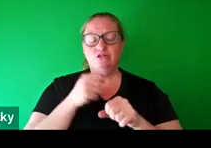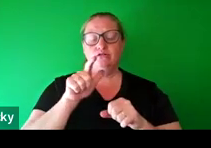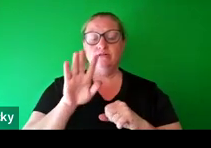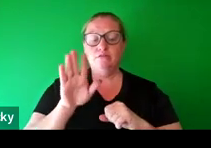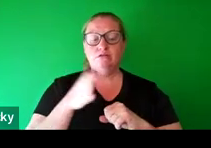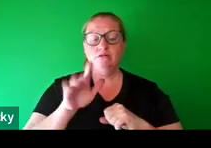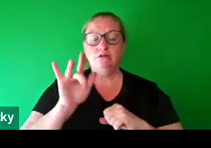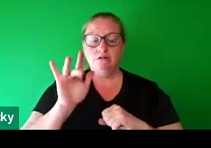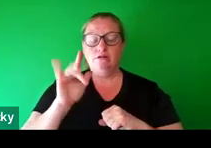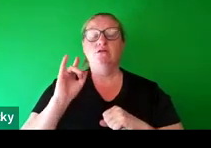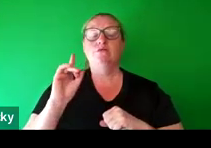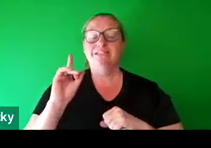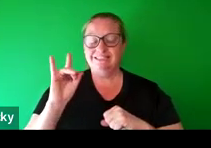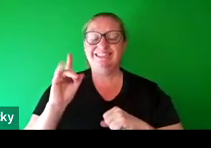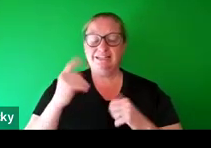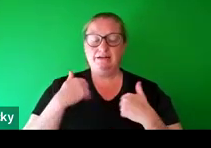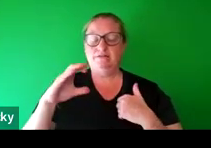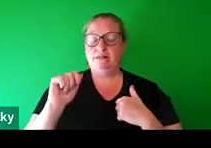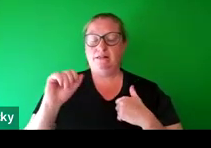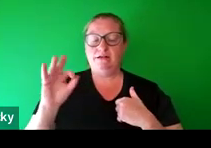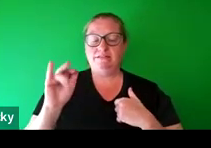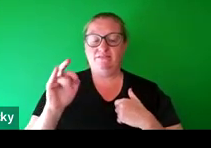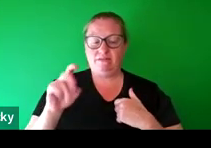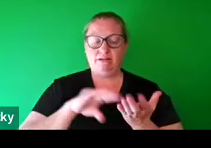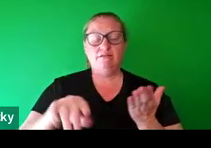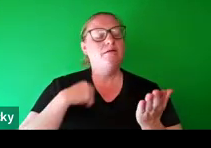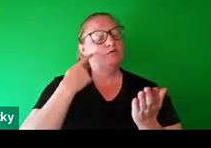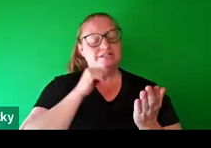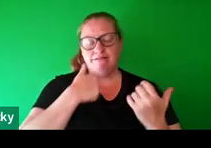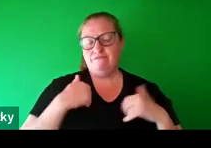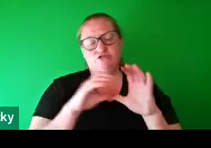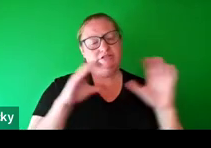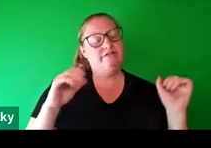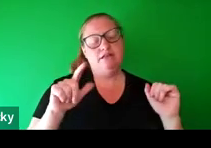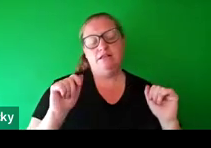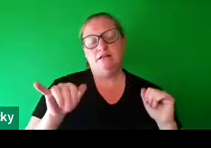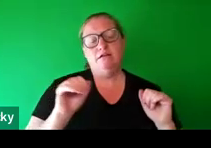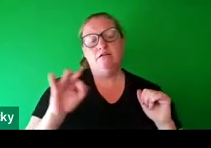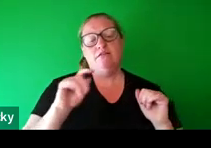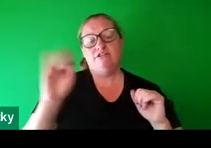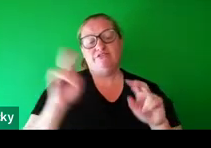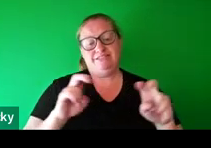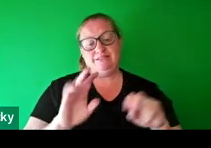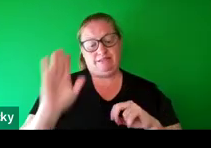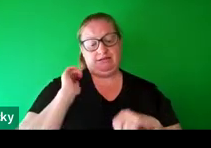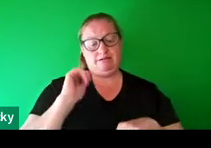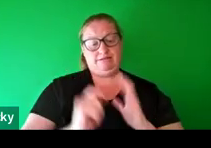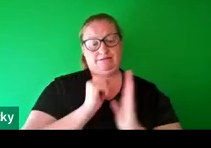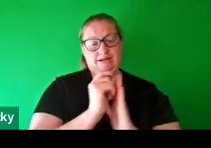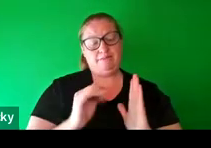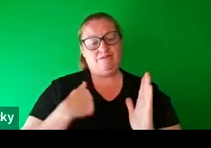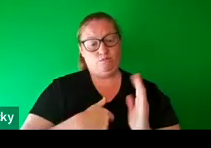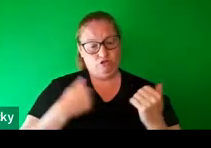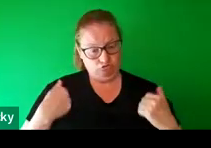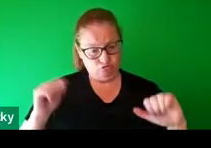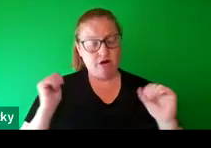24-25, we did do some classified layoffs, but even though we didn't do certificated layoffs, their assessment at the time was that if we had tried to do